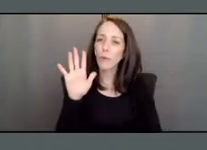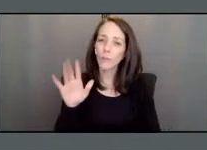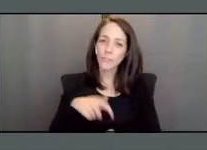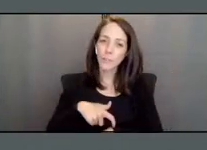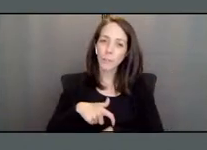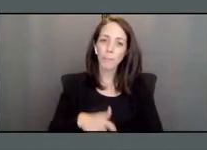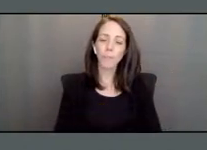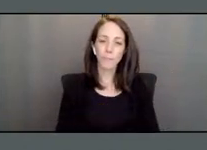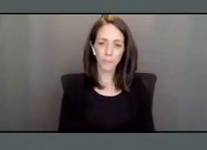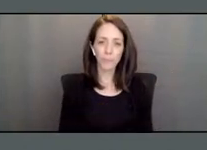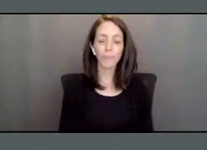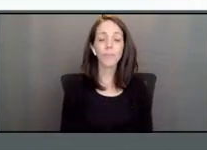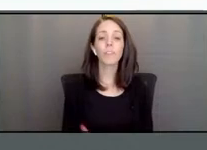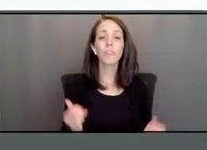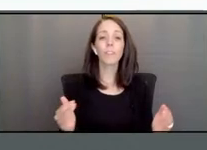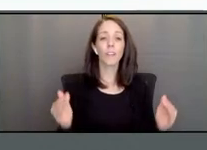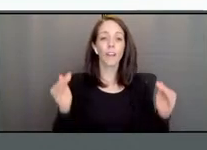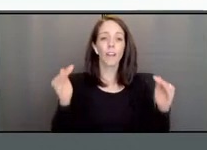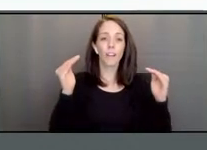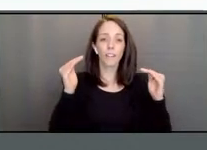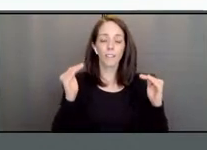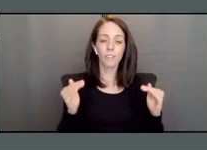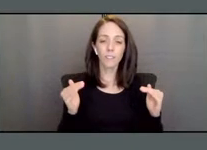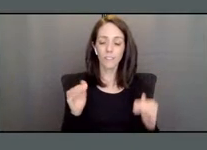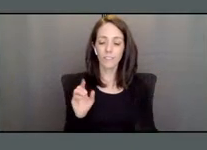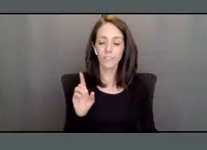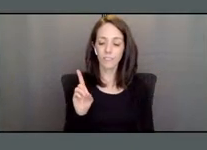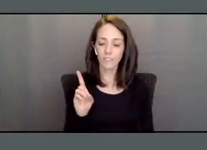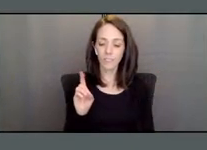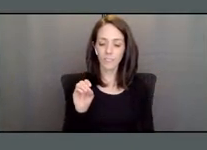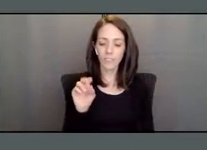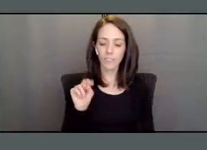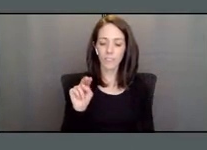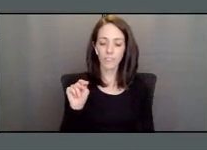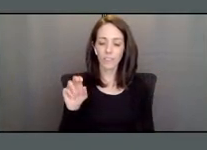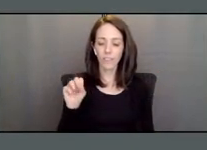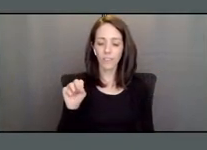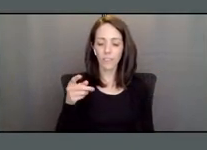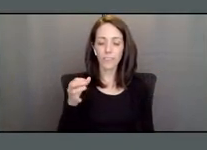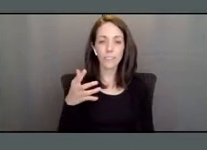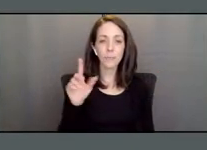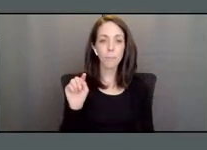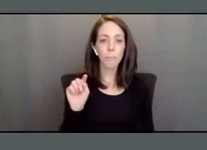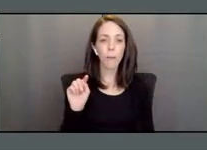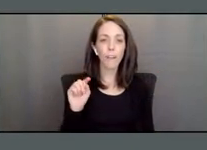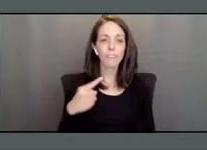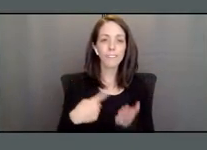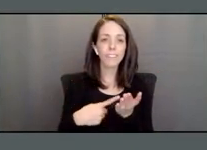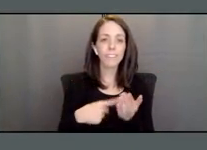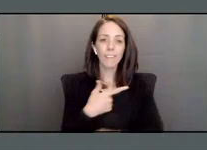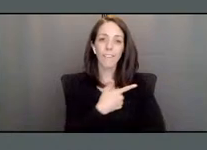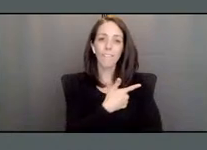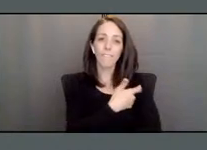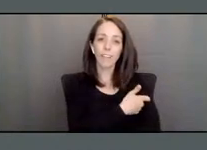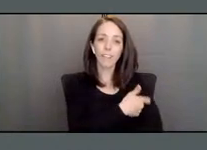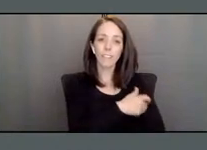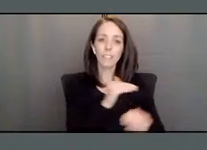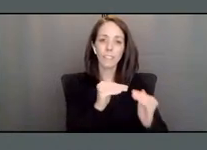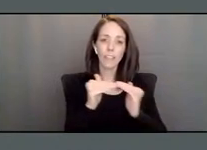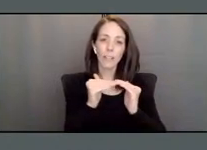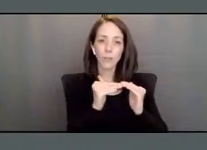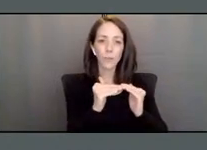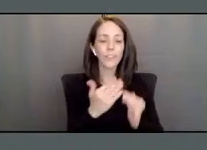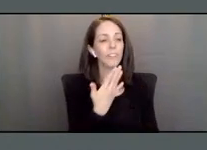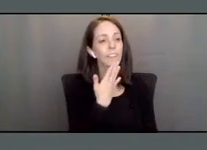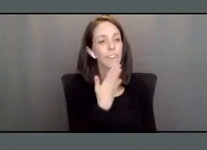Now we welcome Dr. Don Spite to talk about vaccine equity. Good afternoon. Thank you, Chairman Monfries and